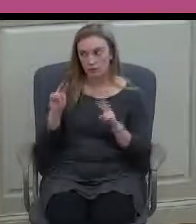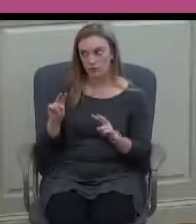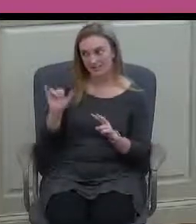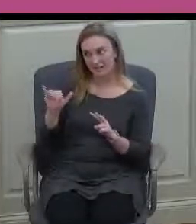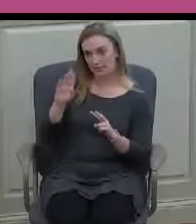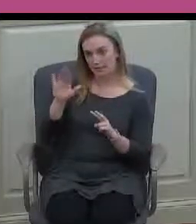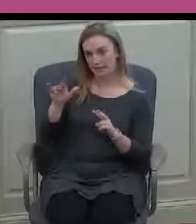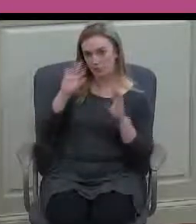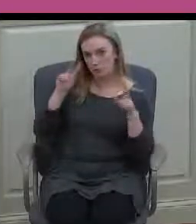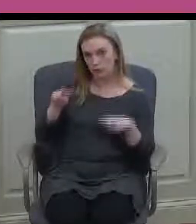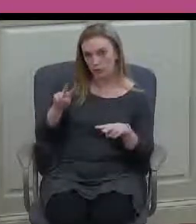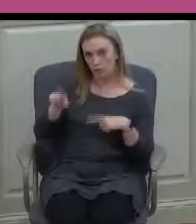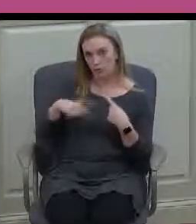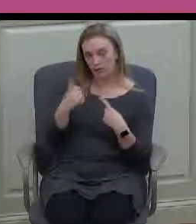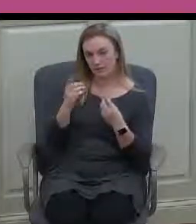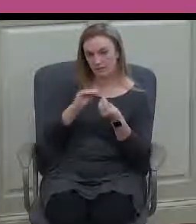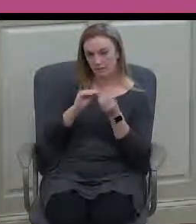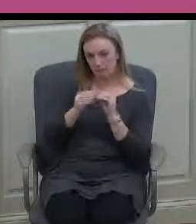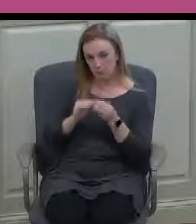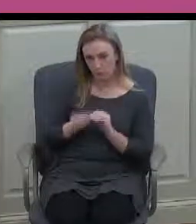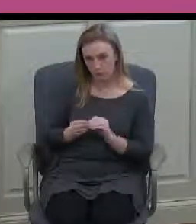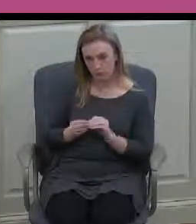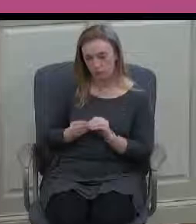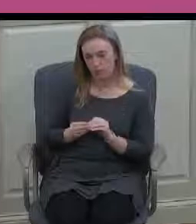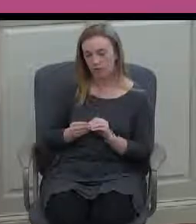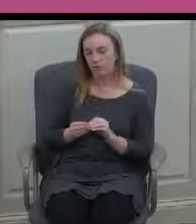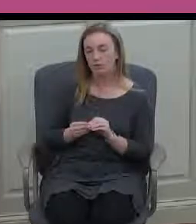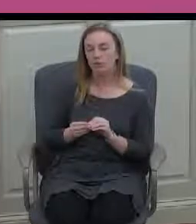numbers, what we're looking at is,